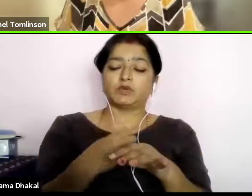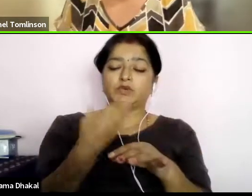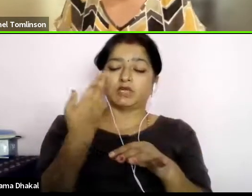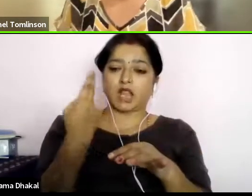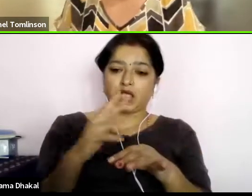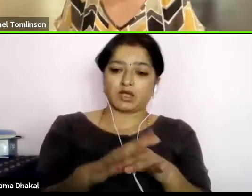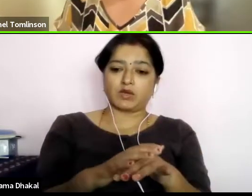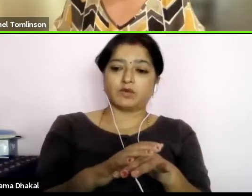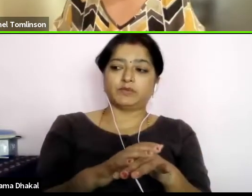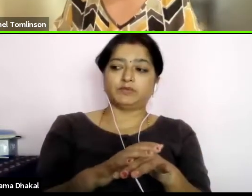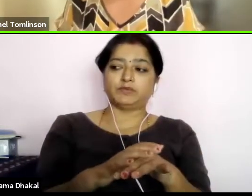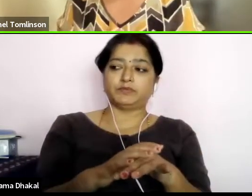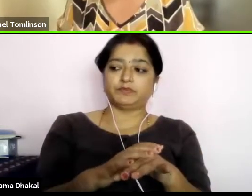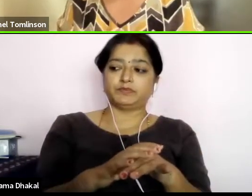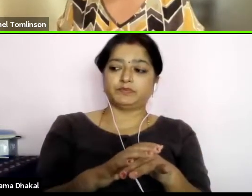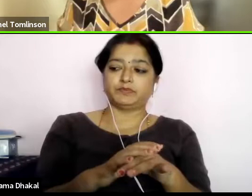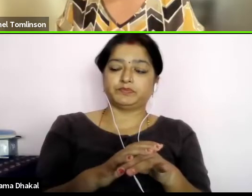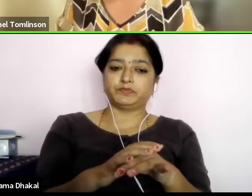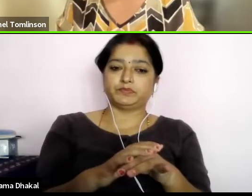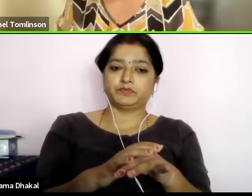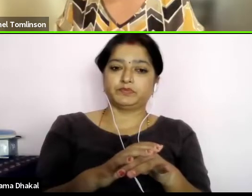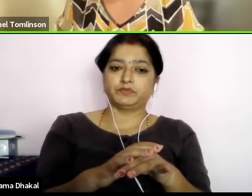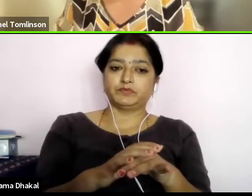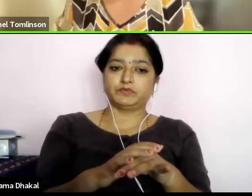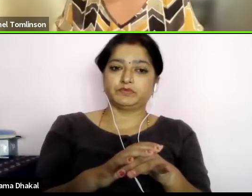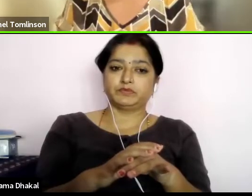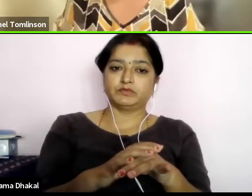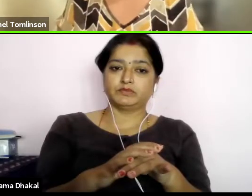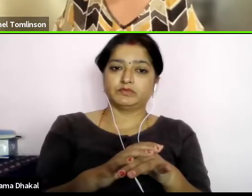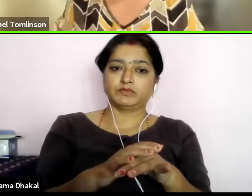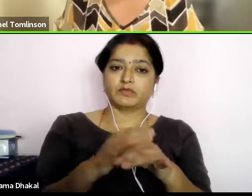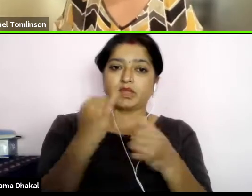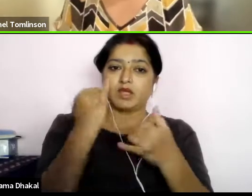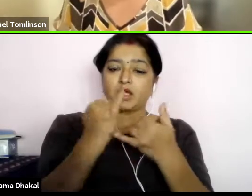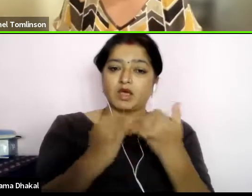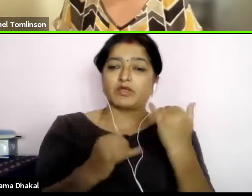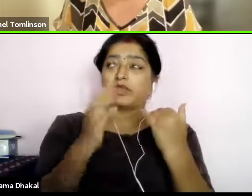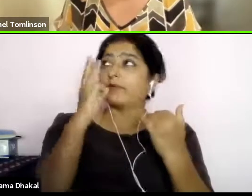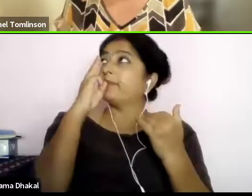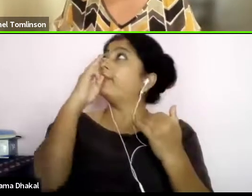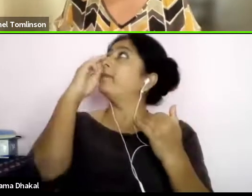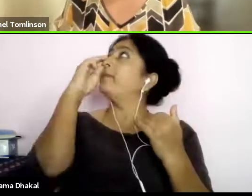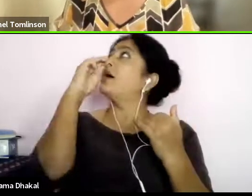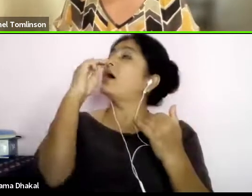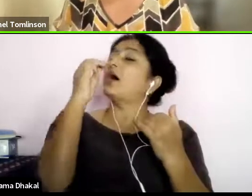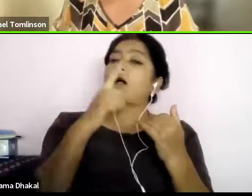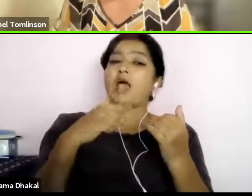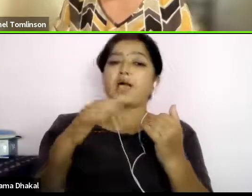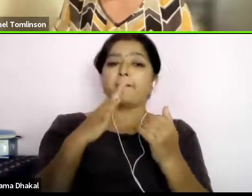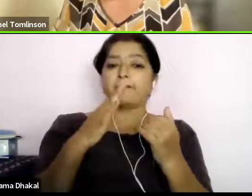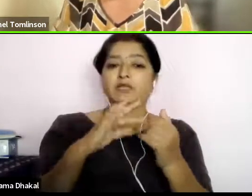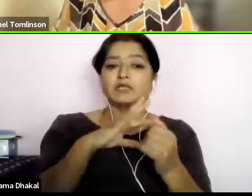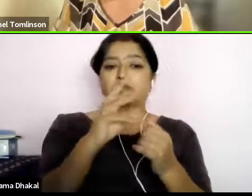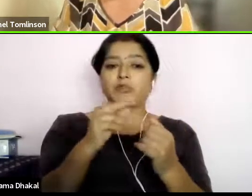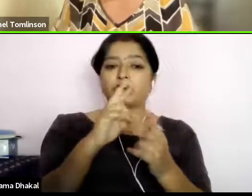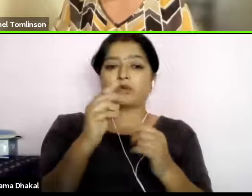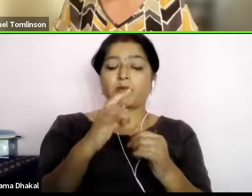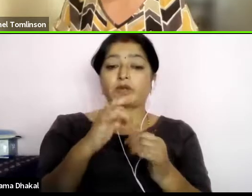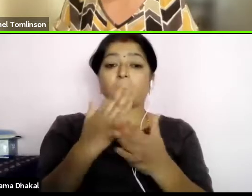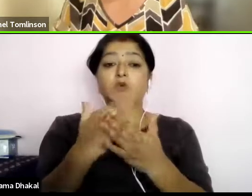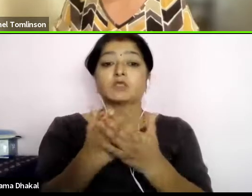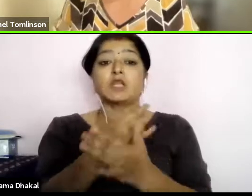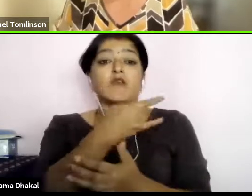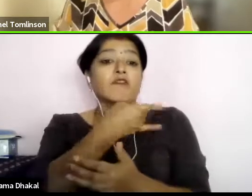sounds good, but at the end of the day, you know, how do we really benefit from this overall idea of empowerment? So there